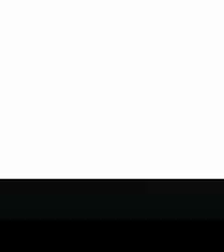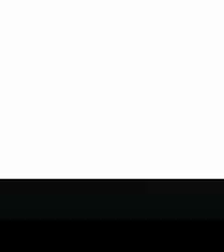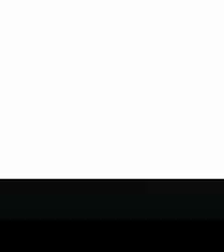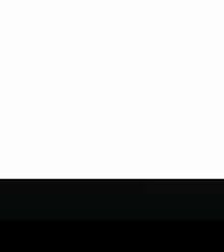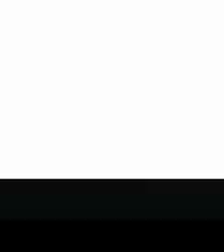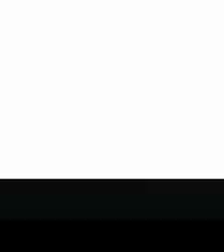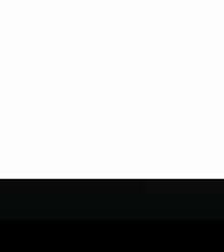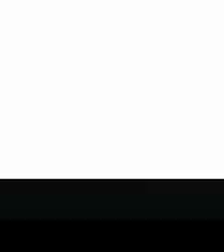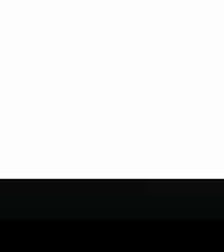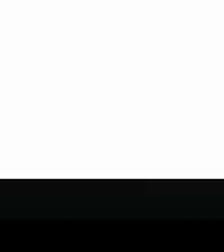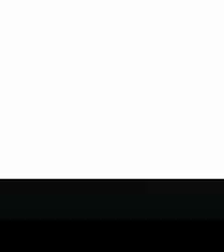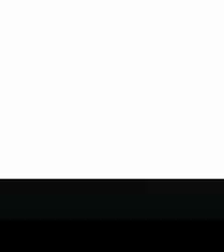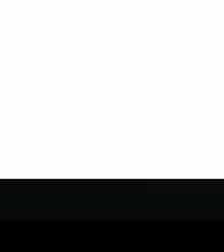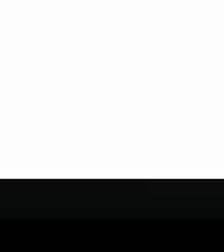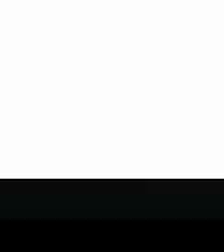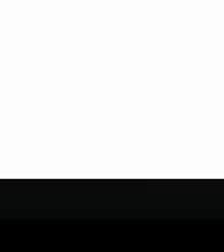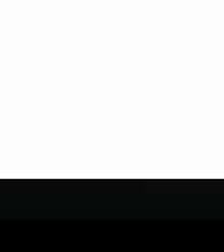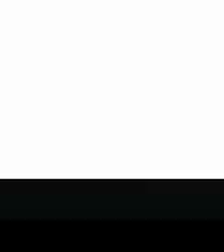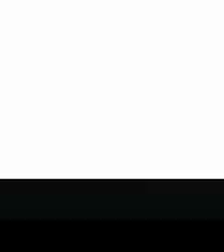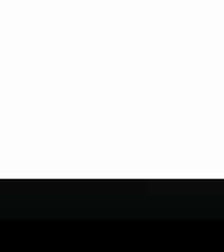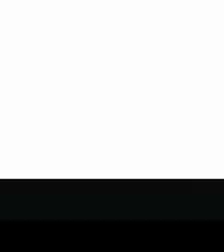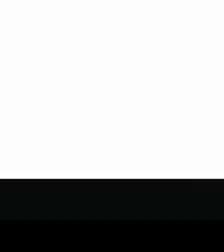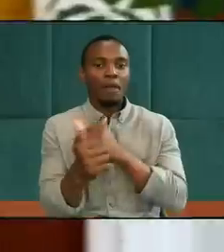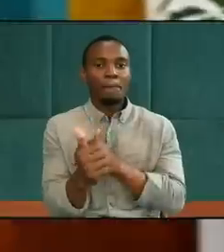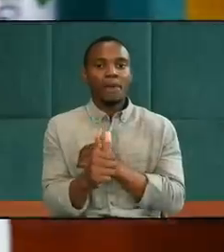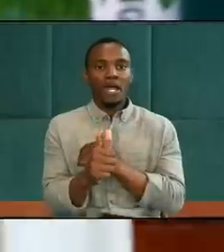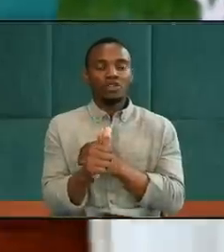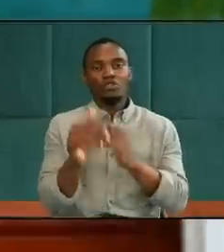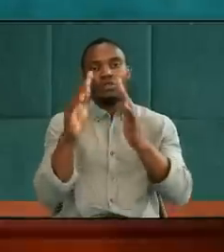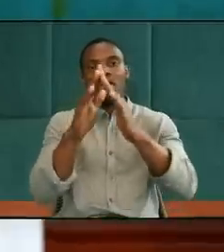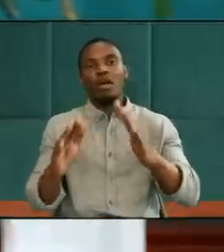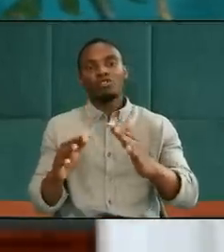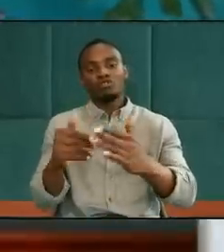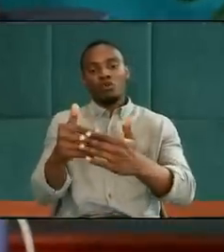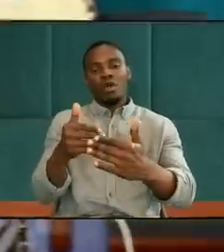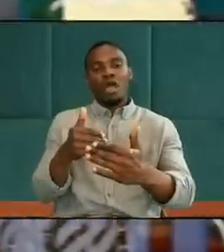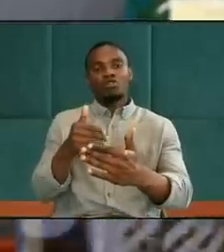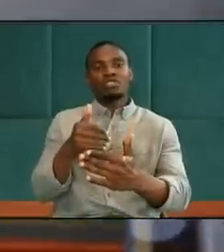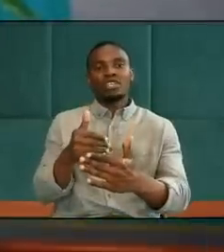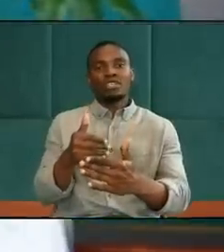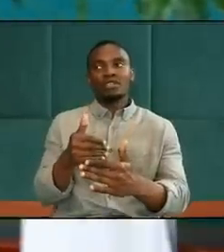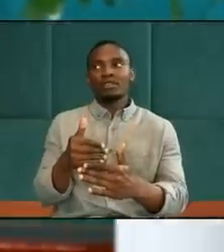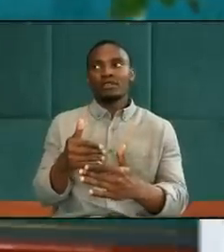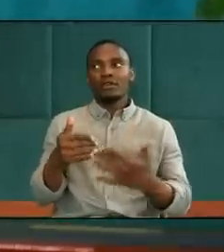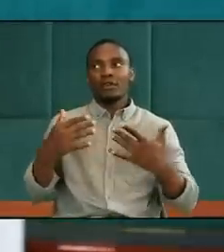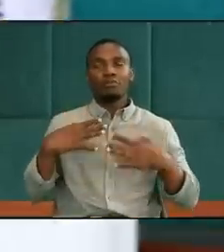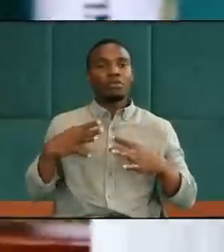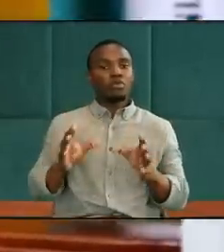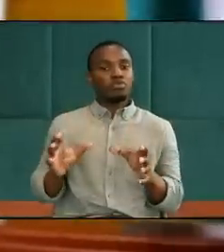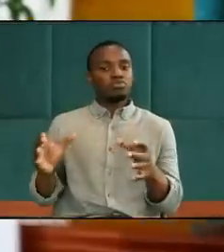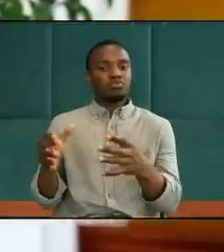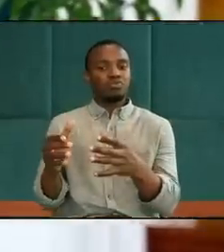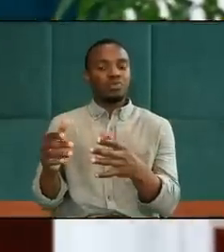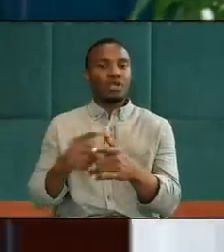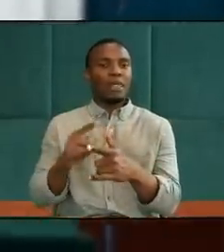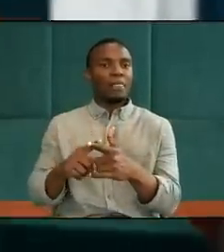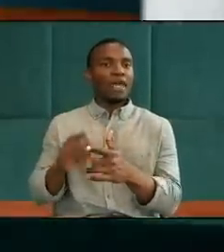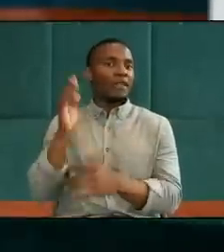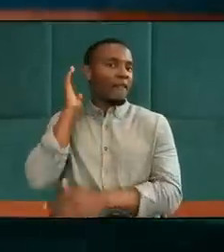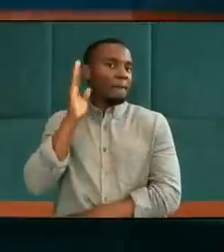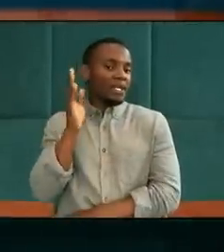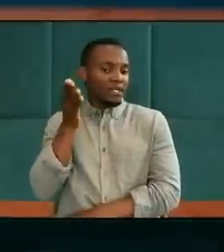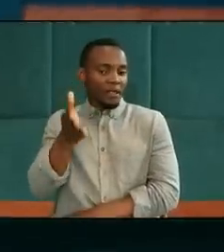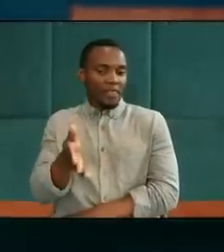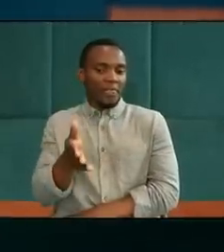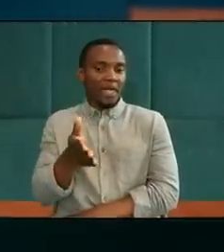inside Caiaphas' house. So out on the porch, on the yard, the rest of the crowd gathered. And there Peter came, because somebody make a